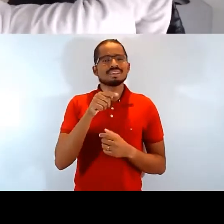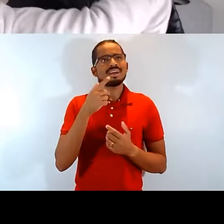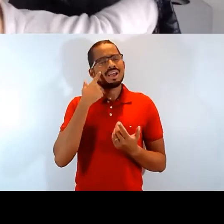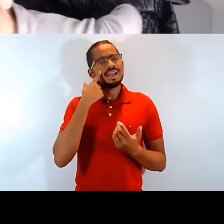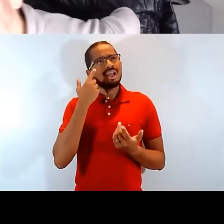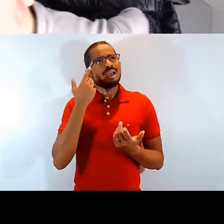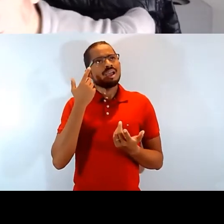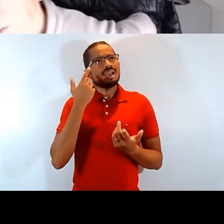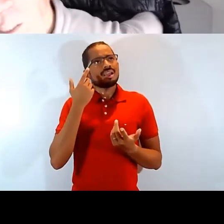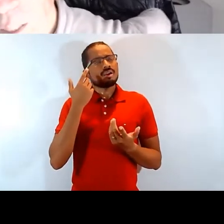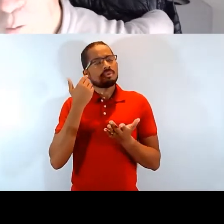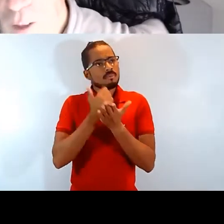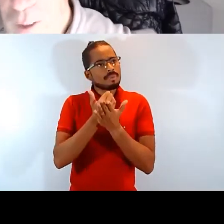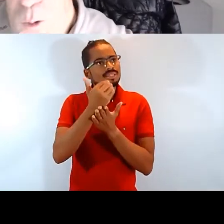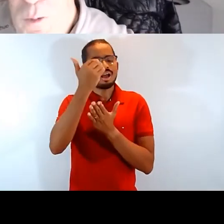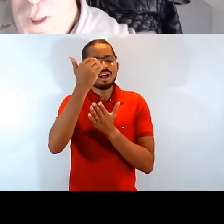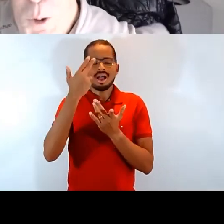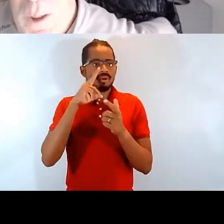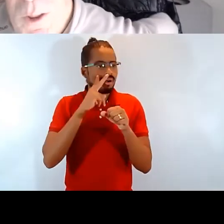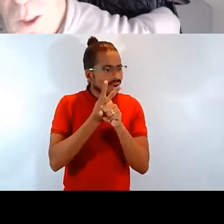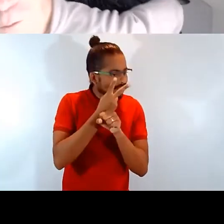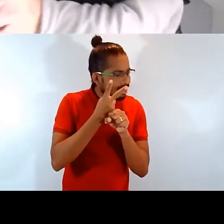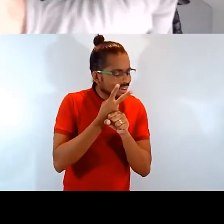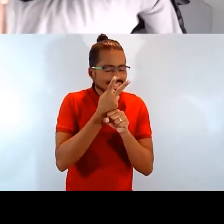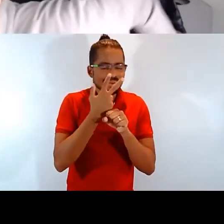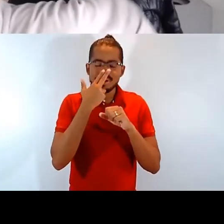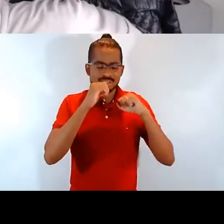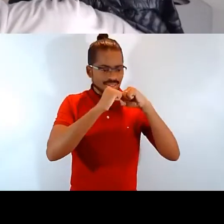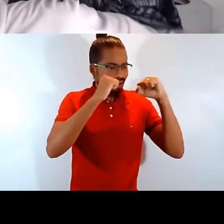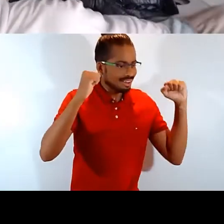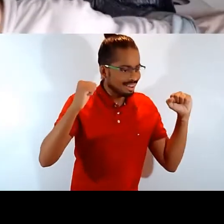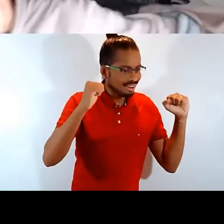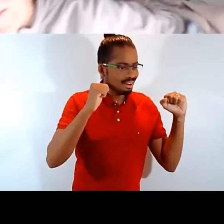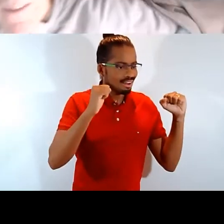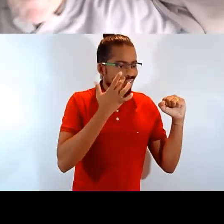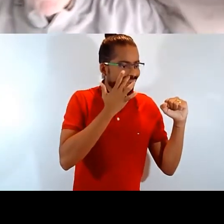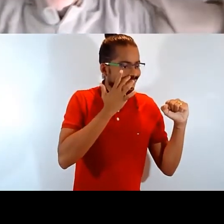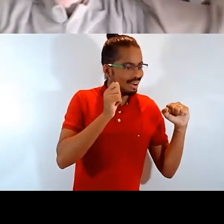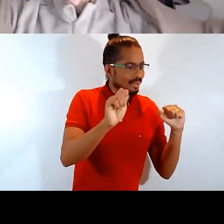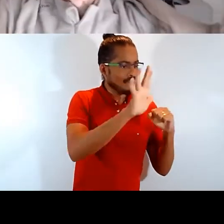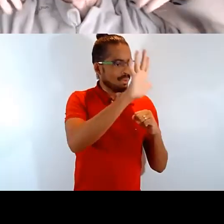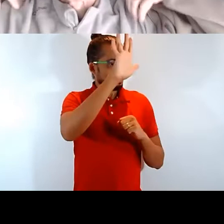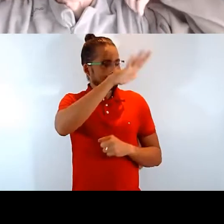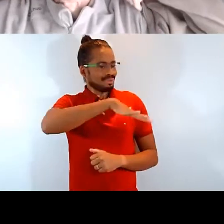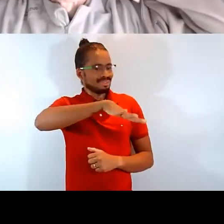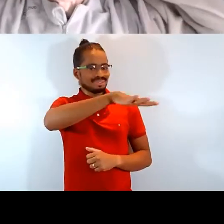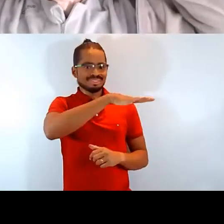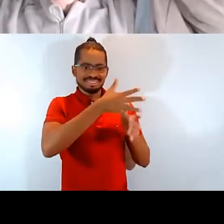treasure trove, thanks to the interest of colleagues. Next slide, please.